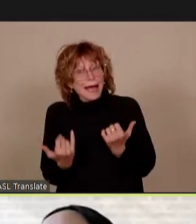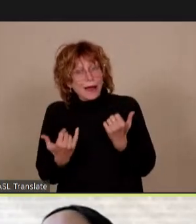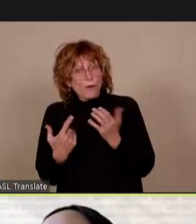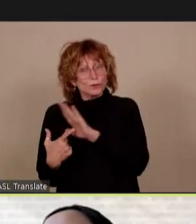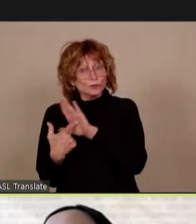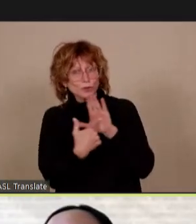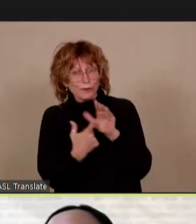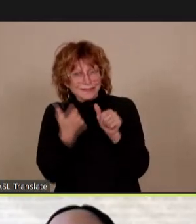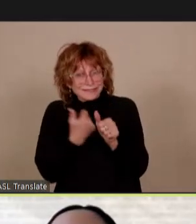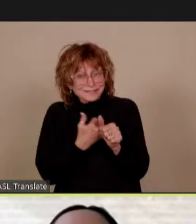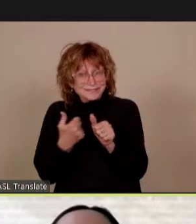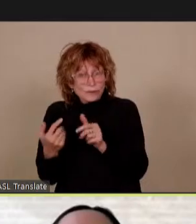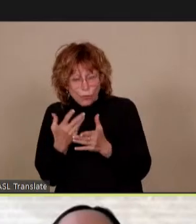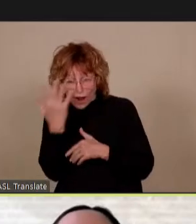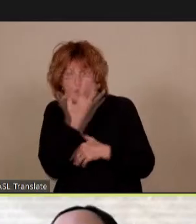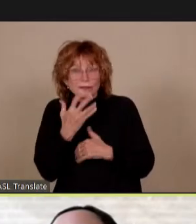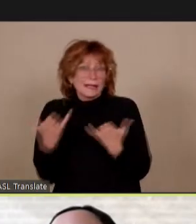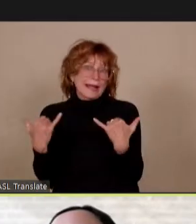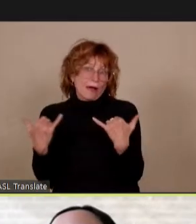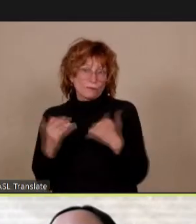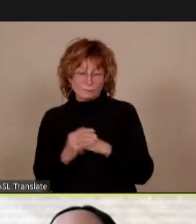looks like.